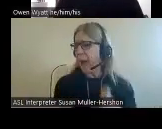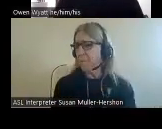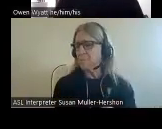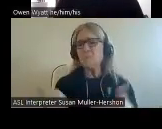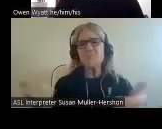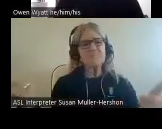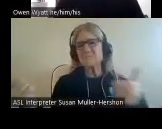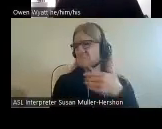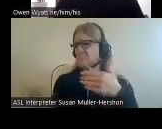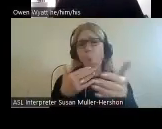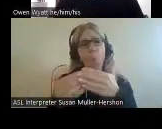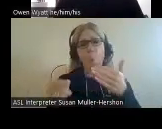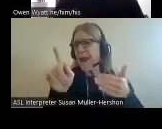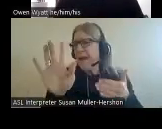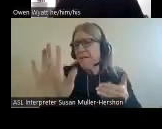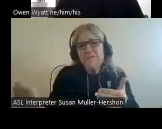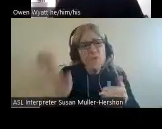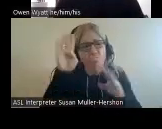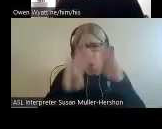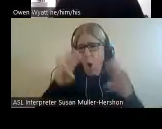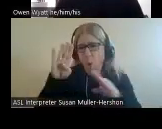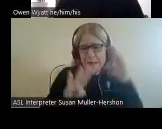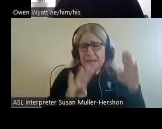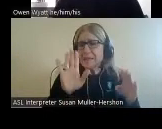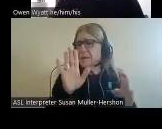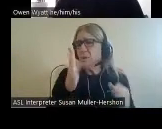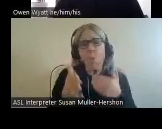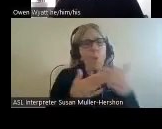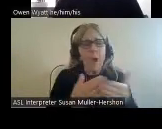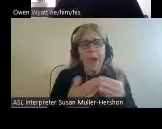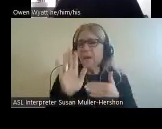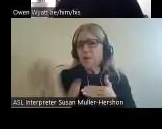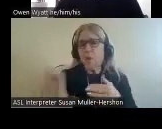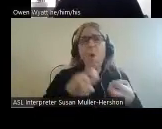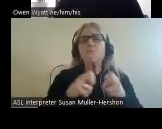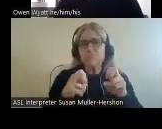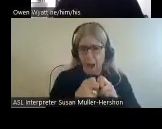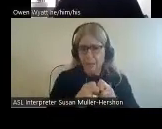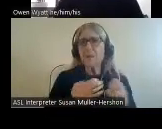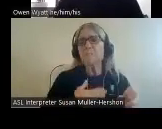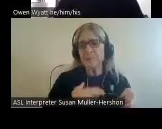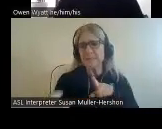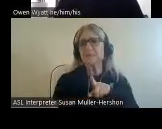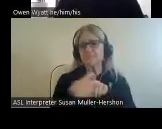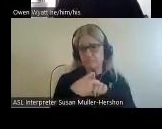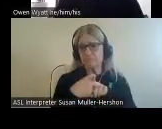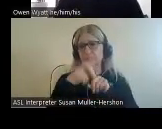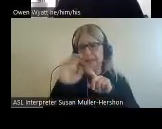are, and really welcome you to follow up and reach out to us and schedule an appointment.